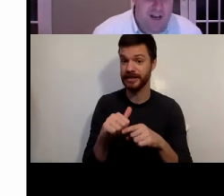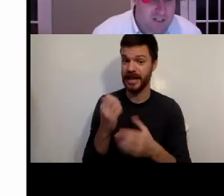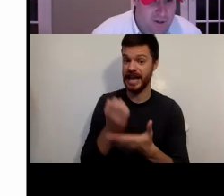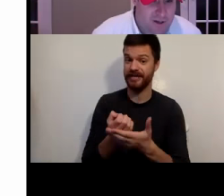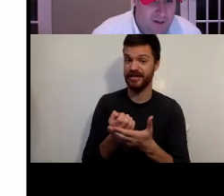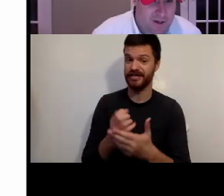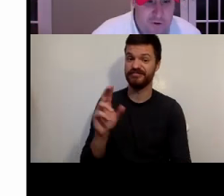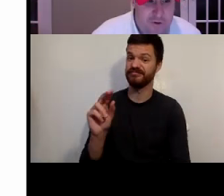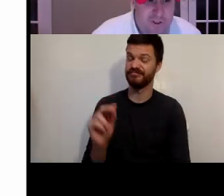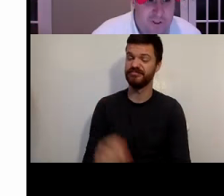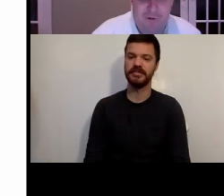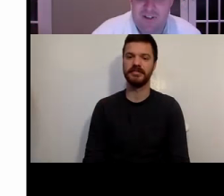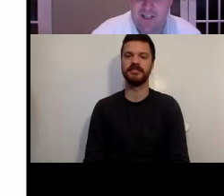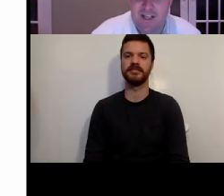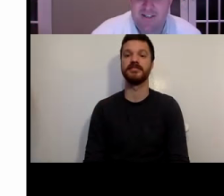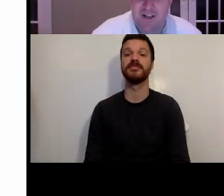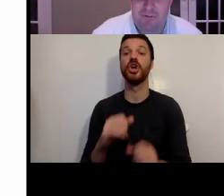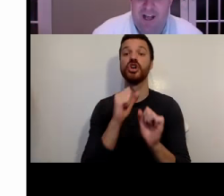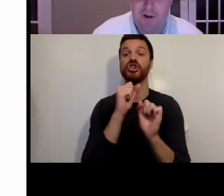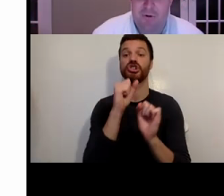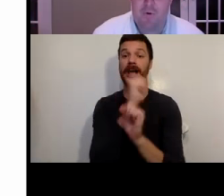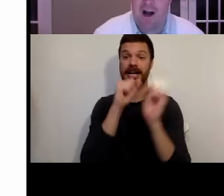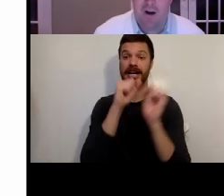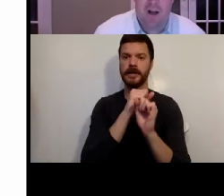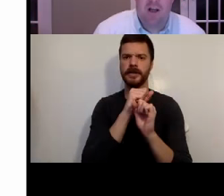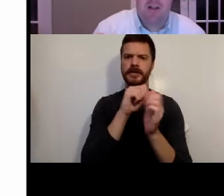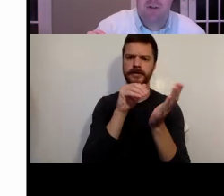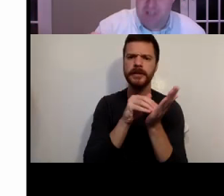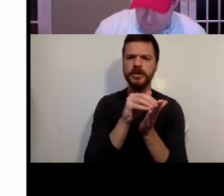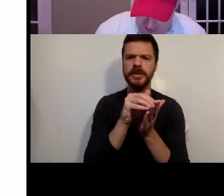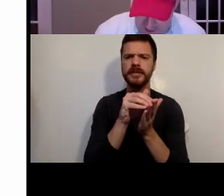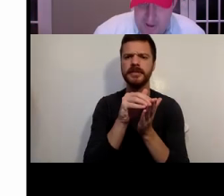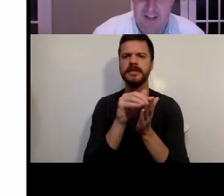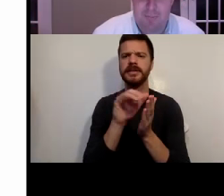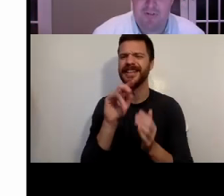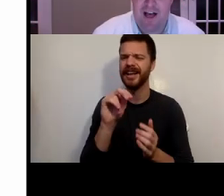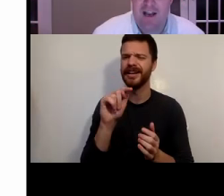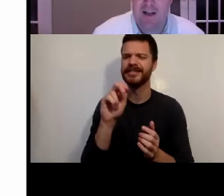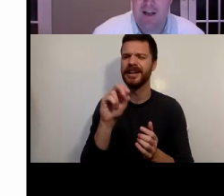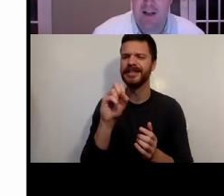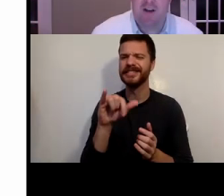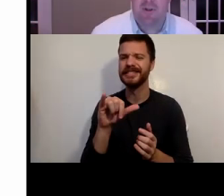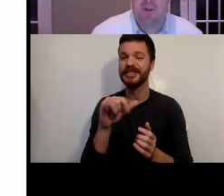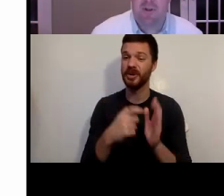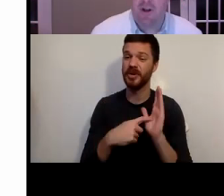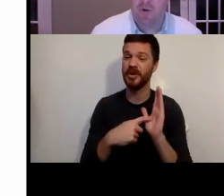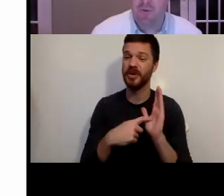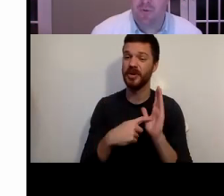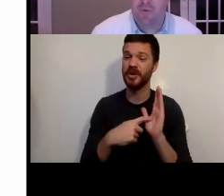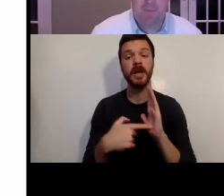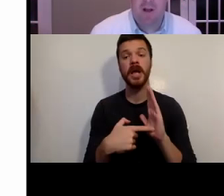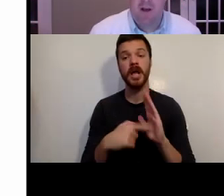that strategies are not used with the frequency, intensity, and fidelity required. So just to give a concrete example of that, we think of something like